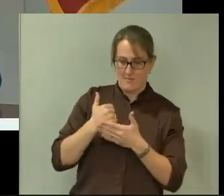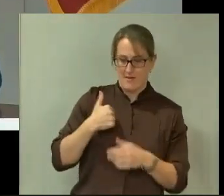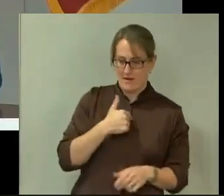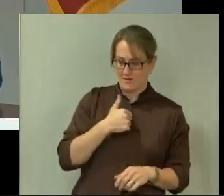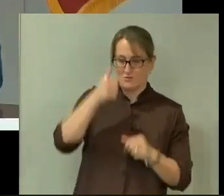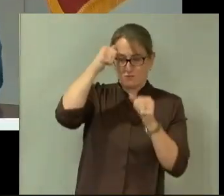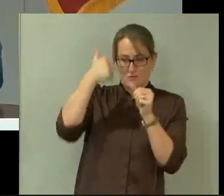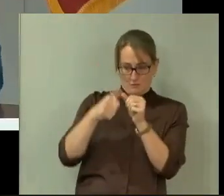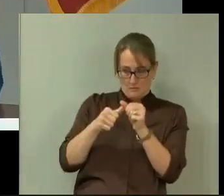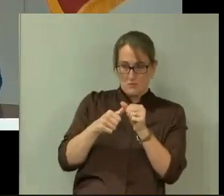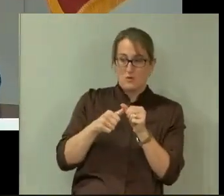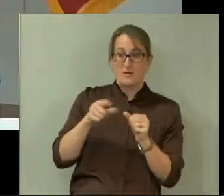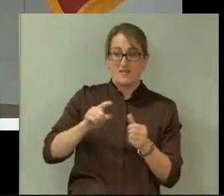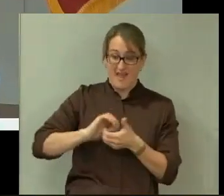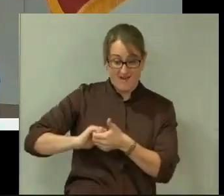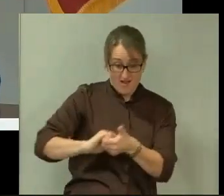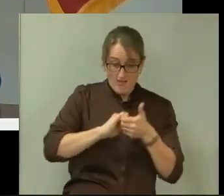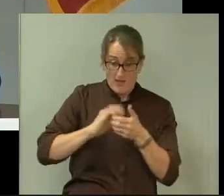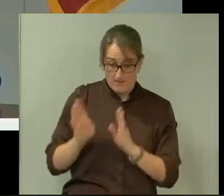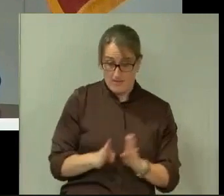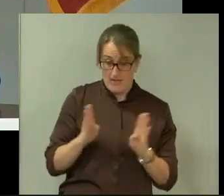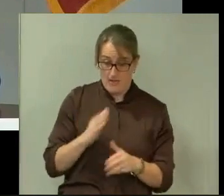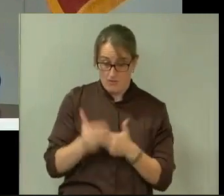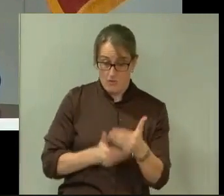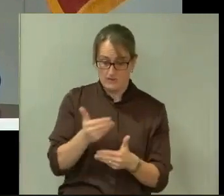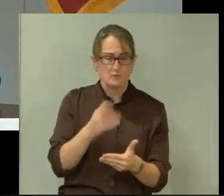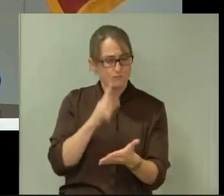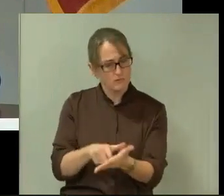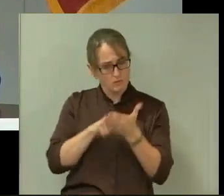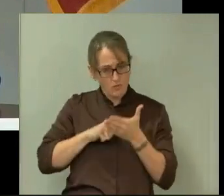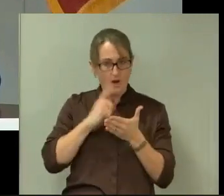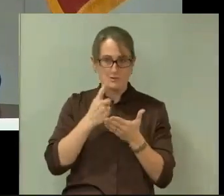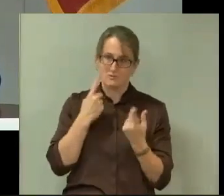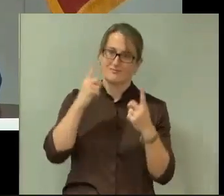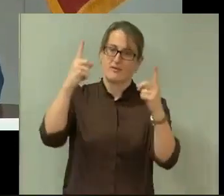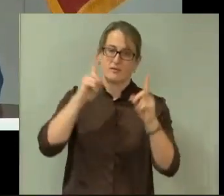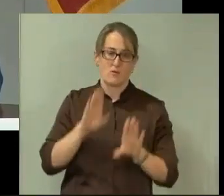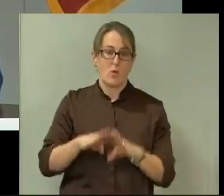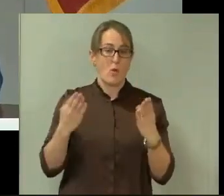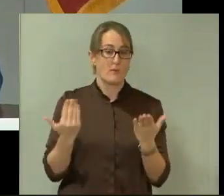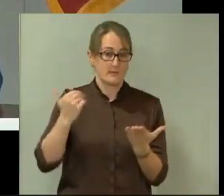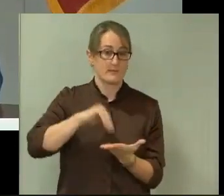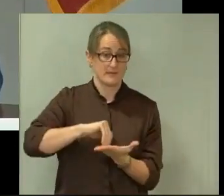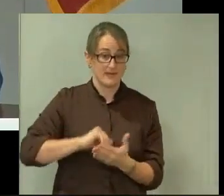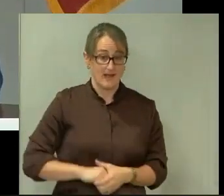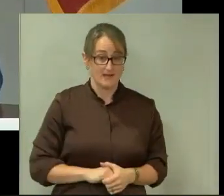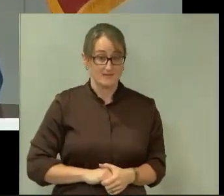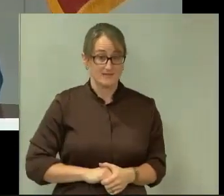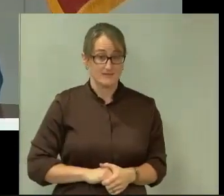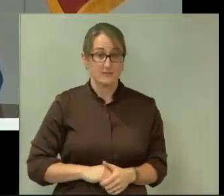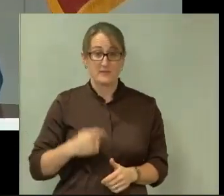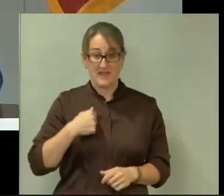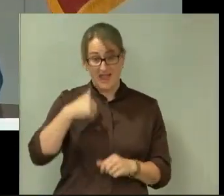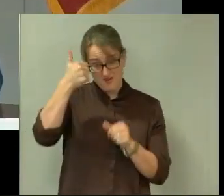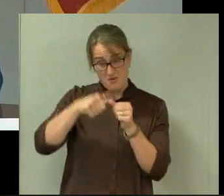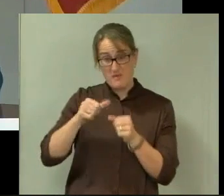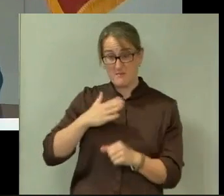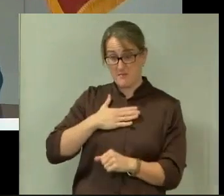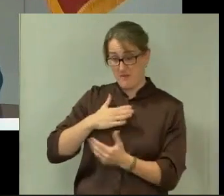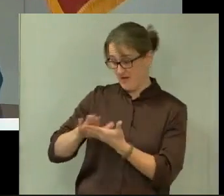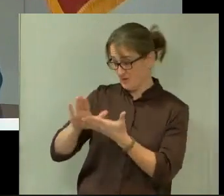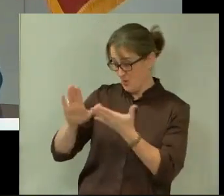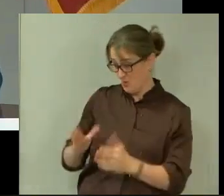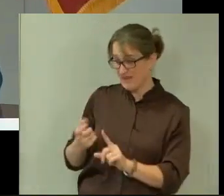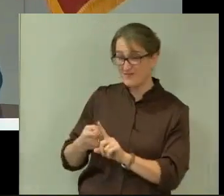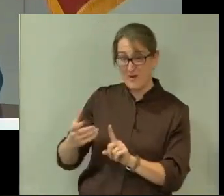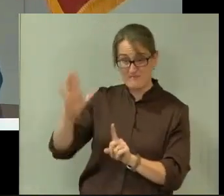collaborative planning process will be in a successful reopening. I have to say that I remember my custodian from elementary school,